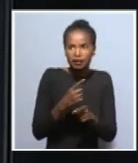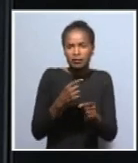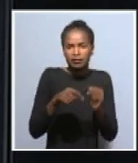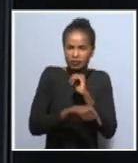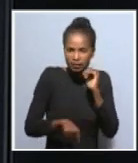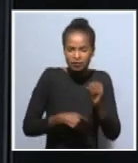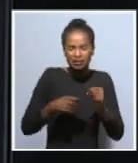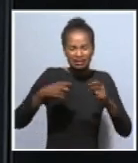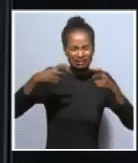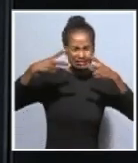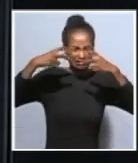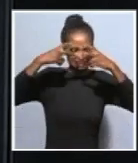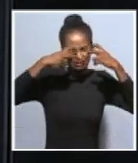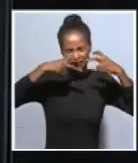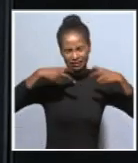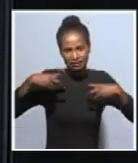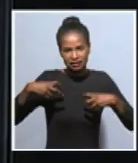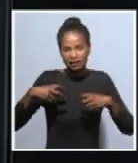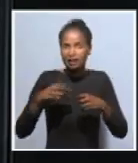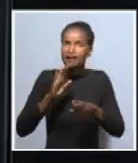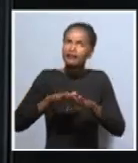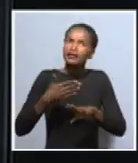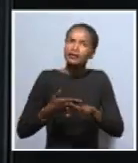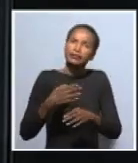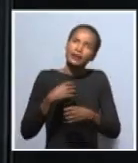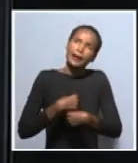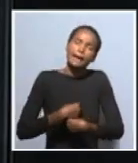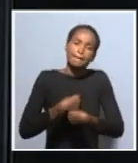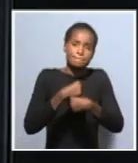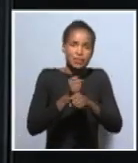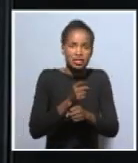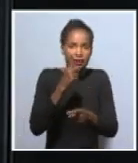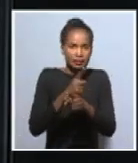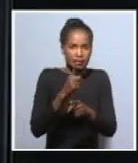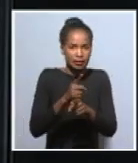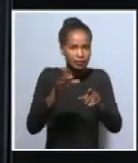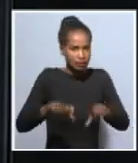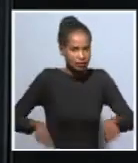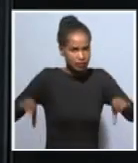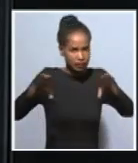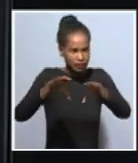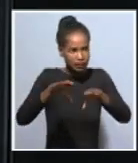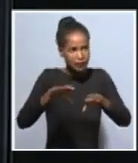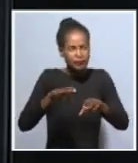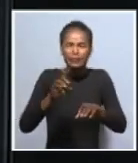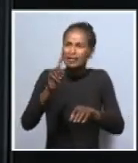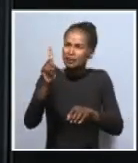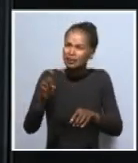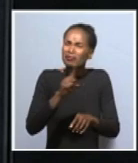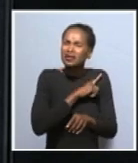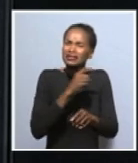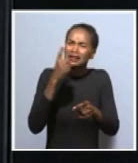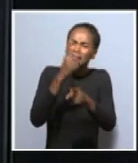And I think as far as the green schemes are concerned, we have to do a post-mortem and actually find out why things are not working.